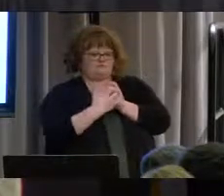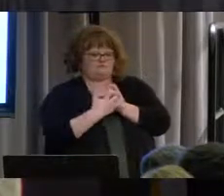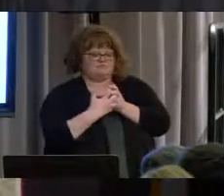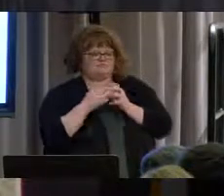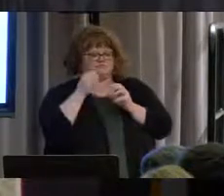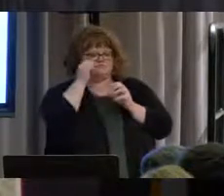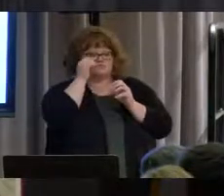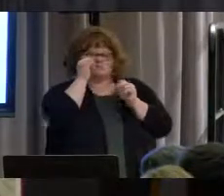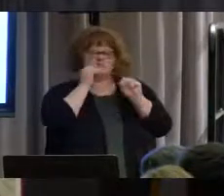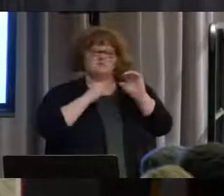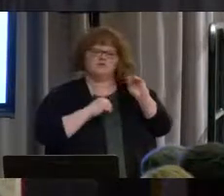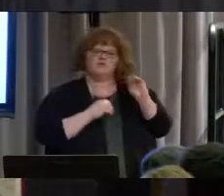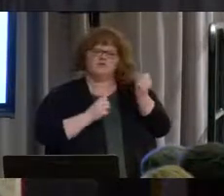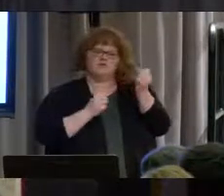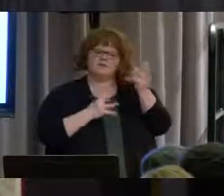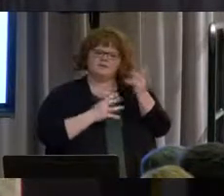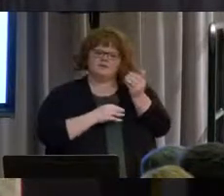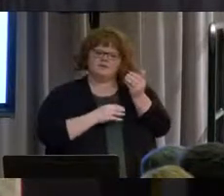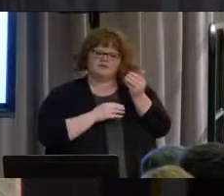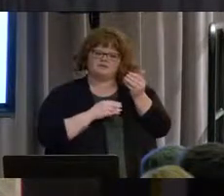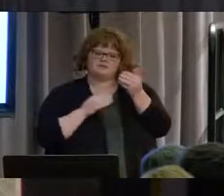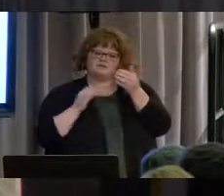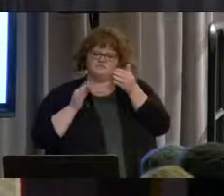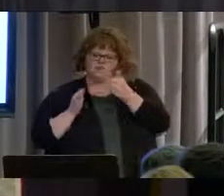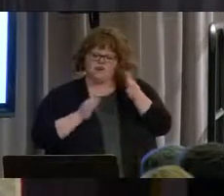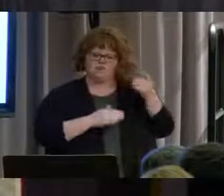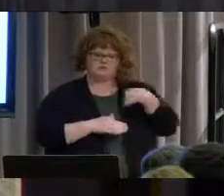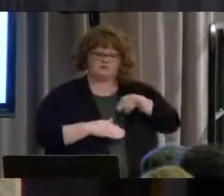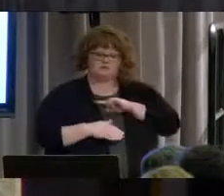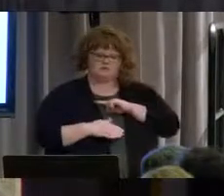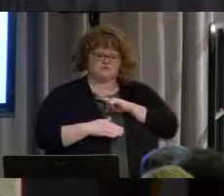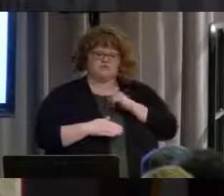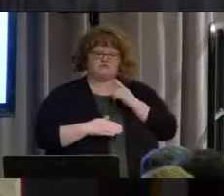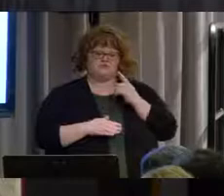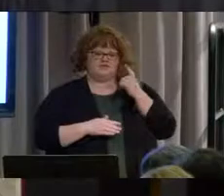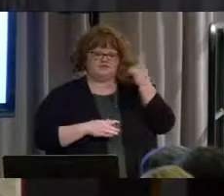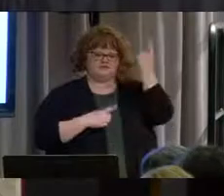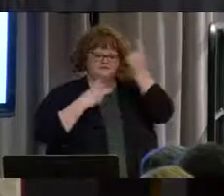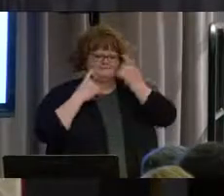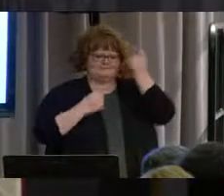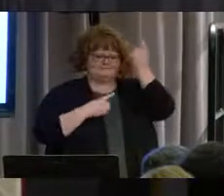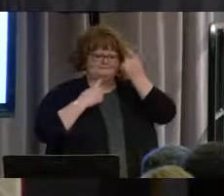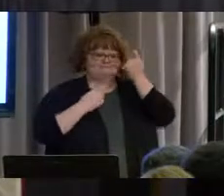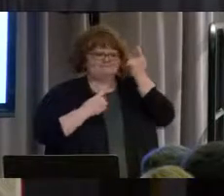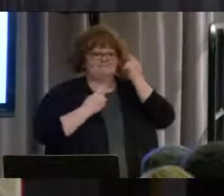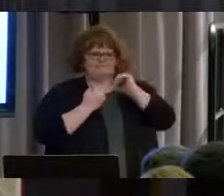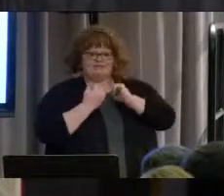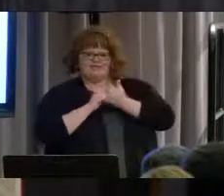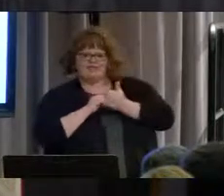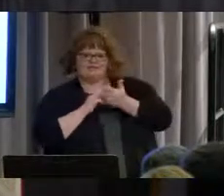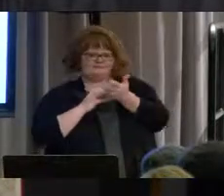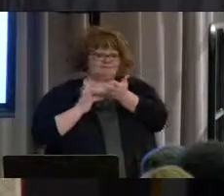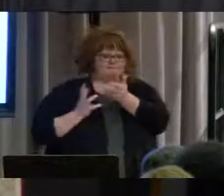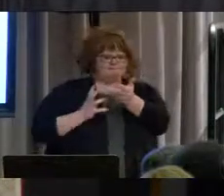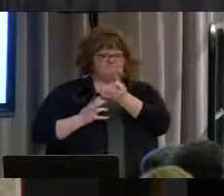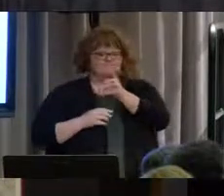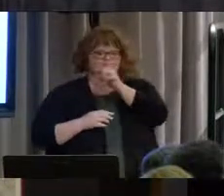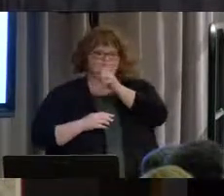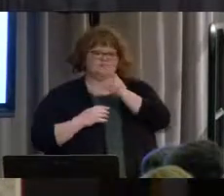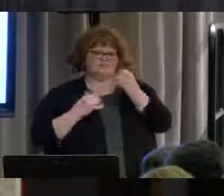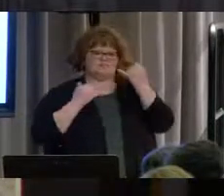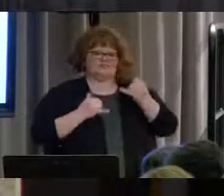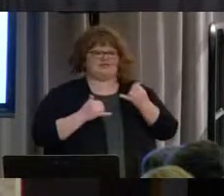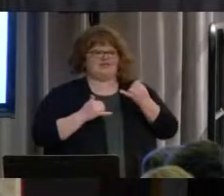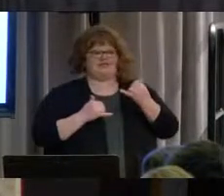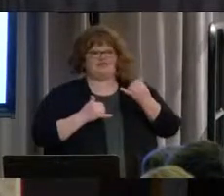in many ways, we are dealing with all this in ways we did not before. I say it's very